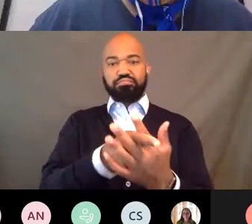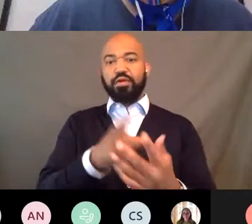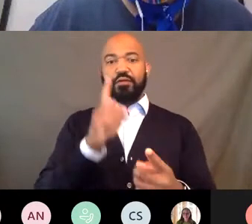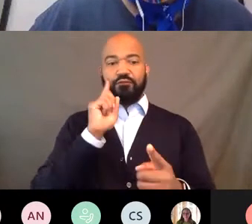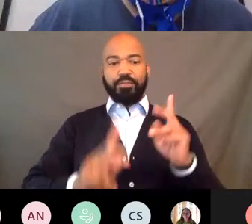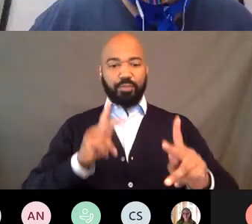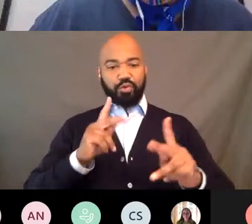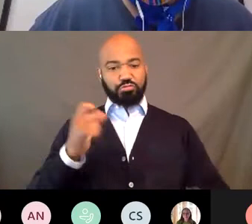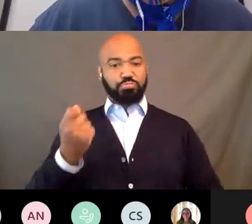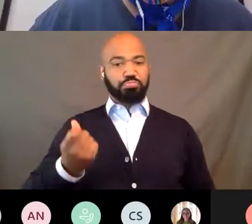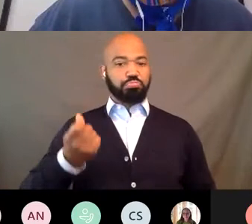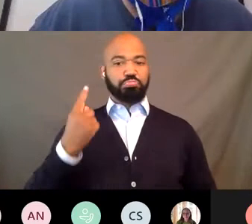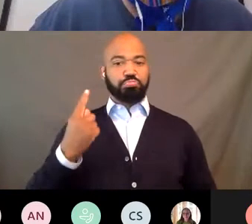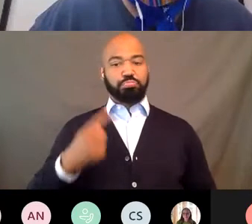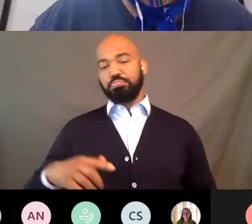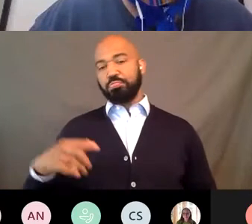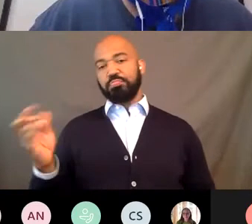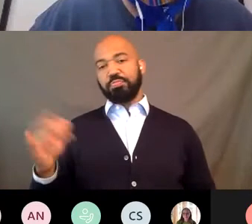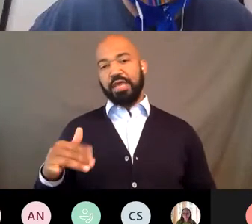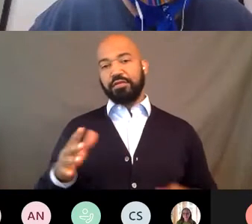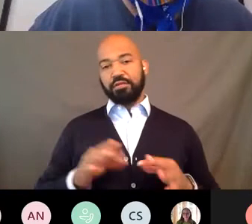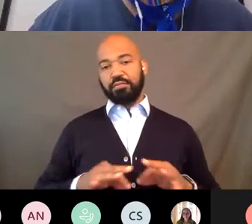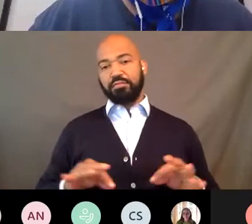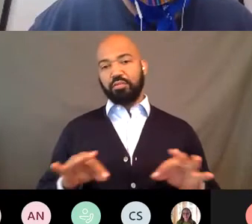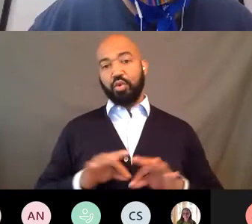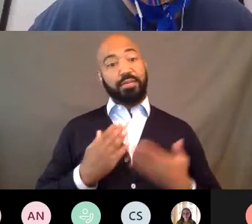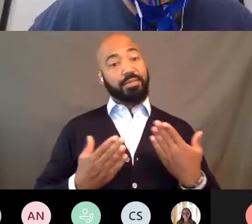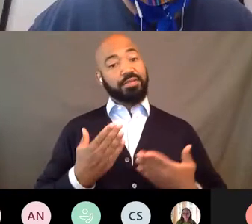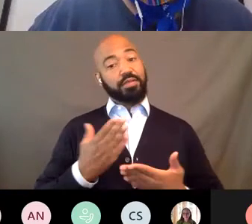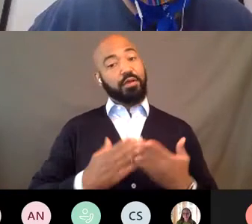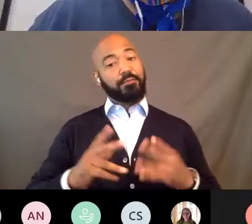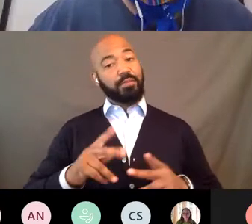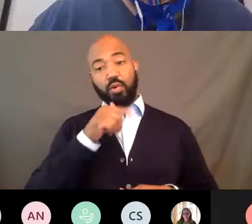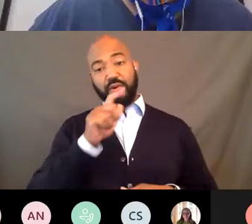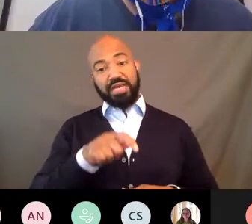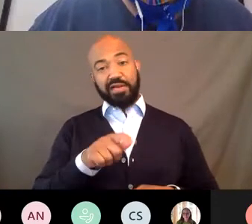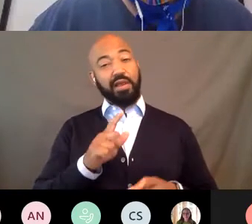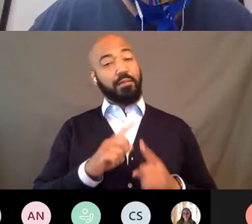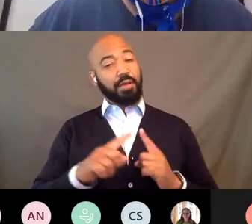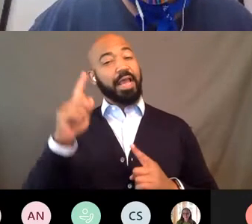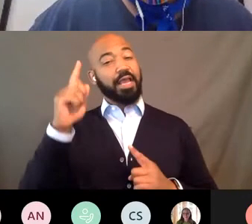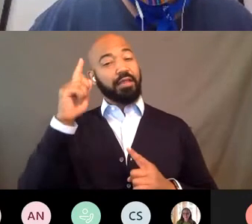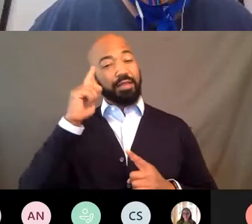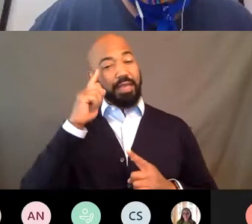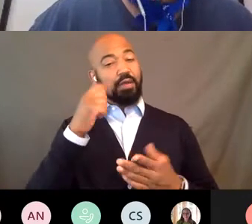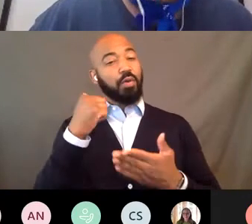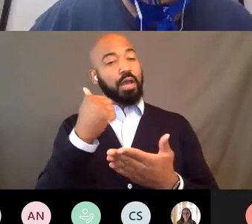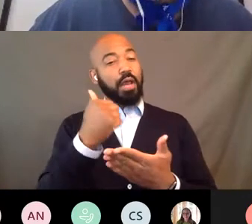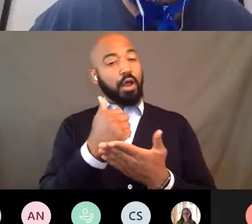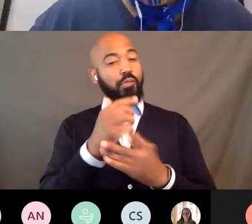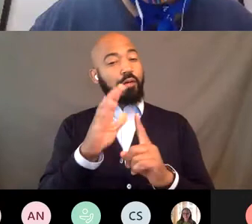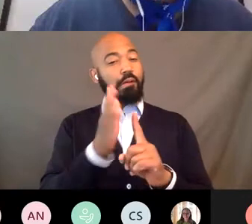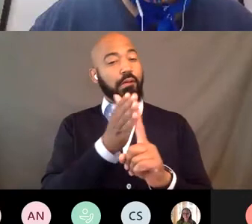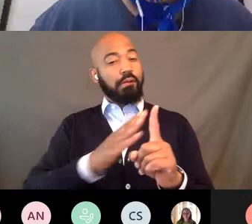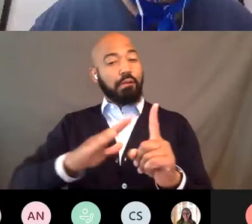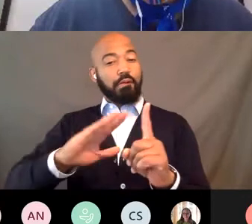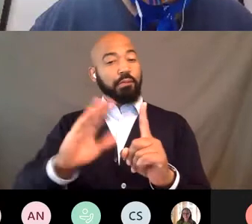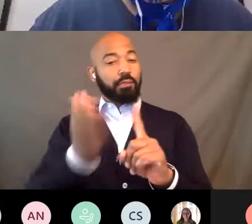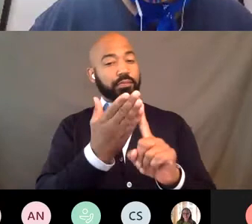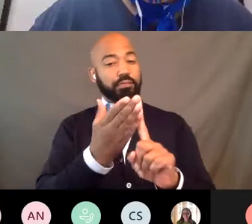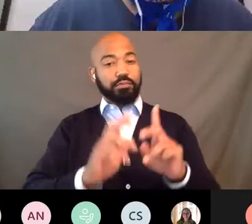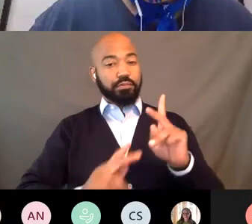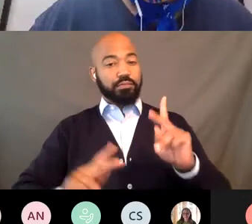I think that would be helpful for maybe some people might not need that, but I think that might be helpful for some people. Mm-hmm. Yeah, and I